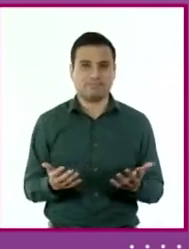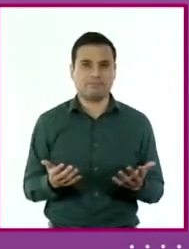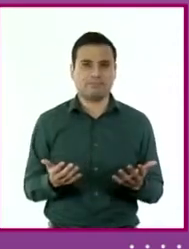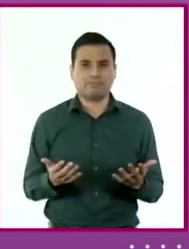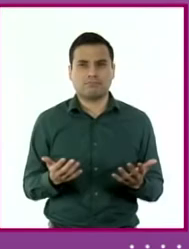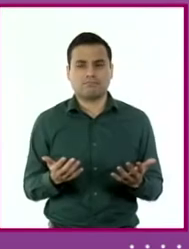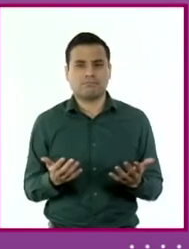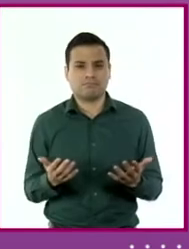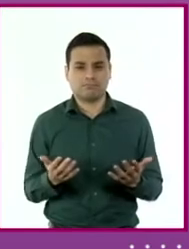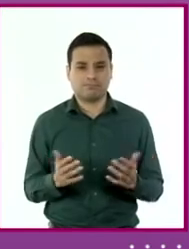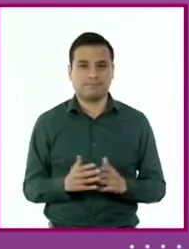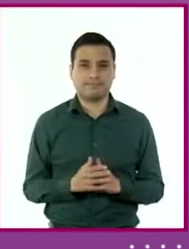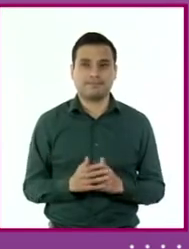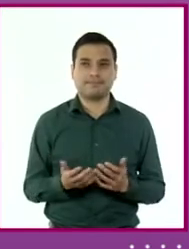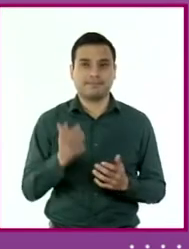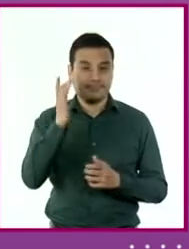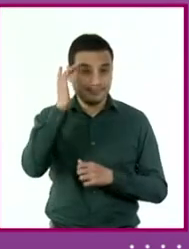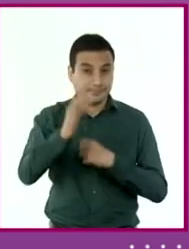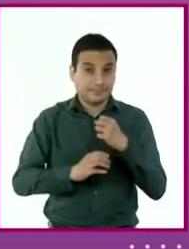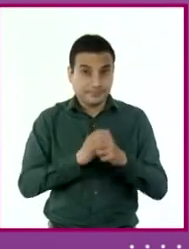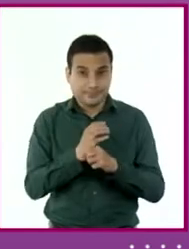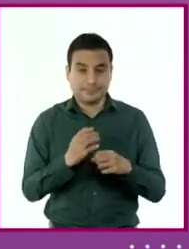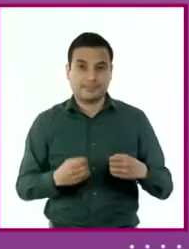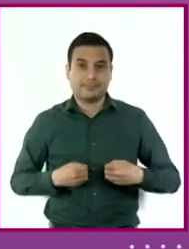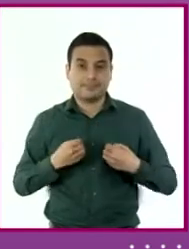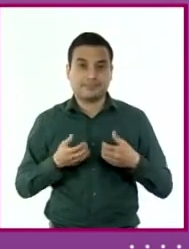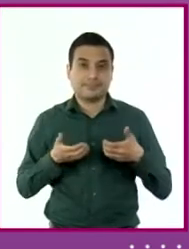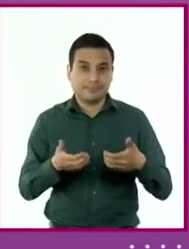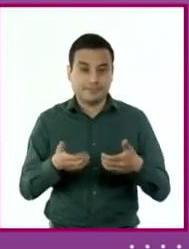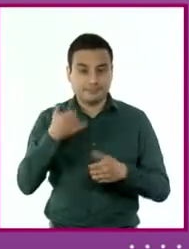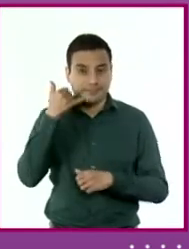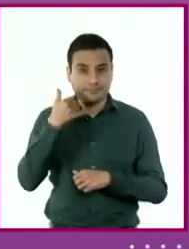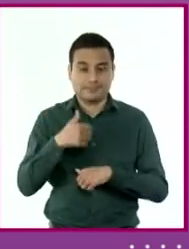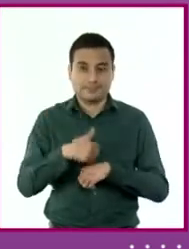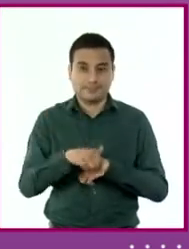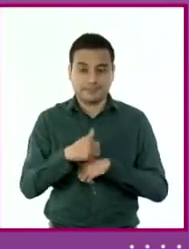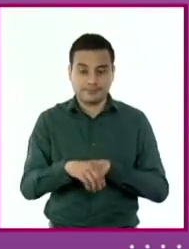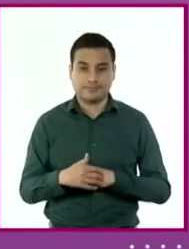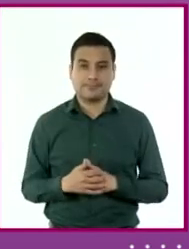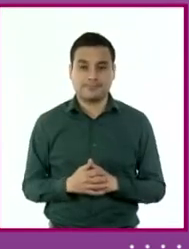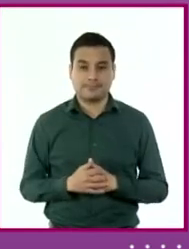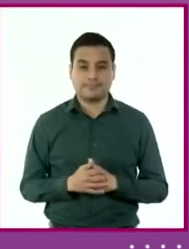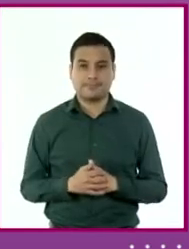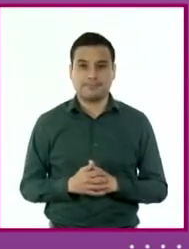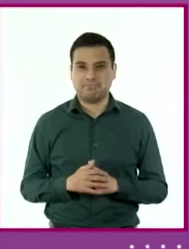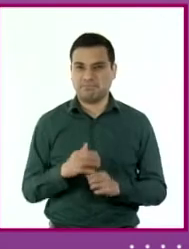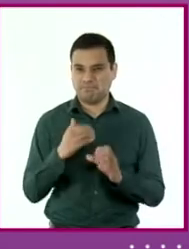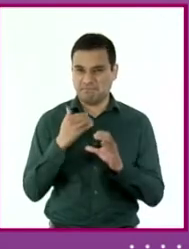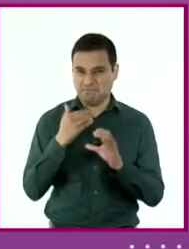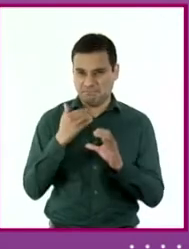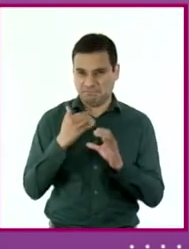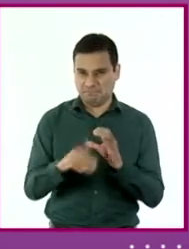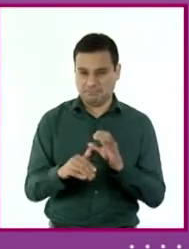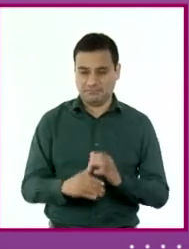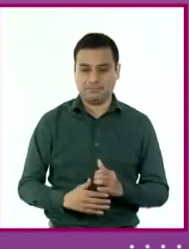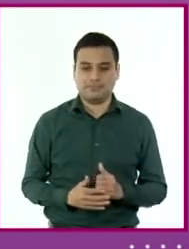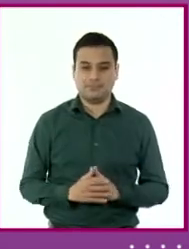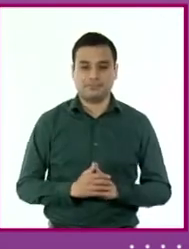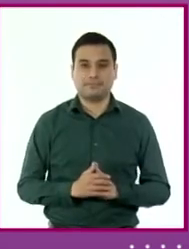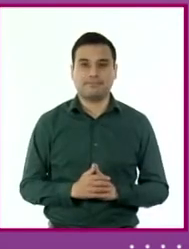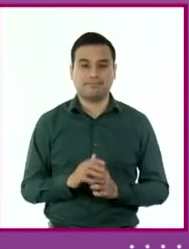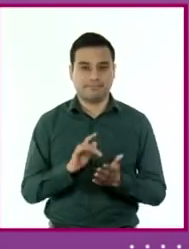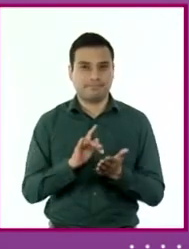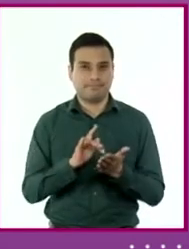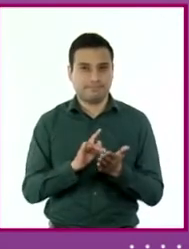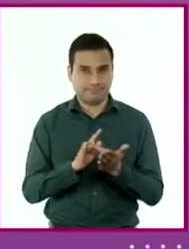Rose? Your birthday, your address, your telephone number, and your email address. Thank